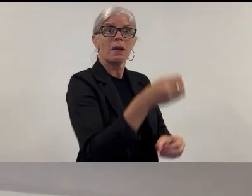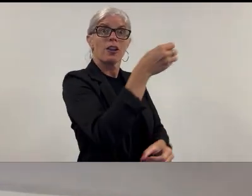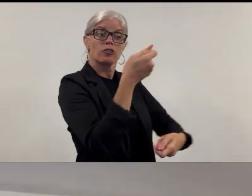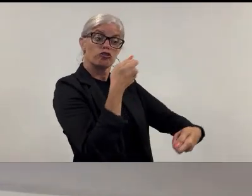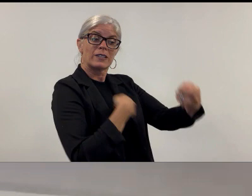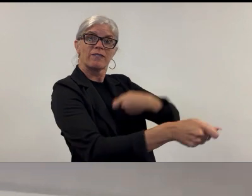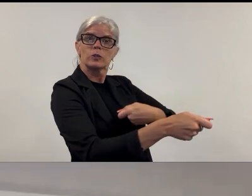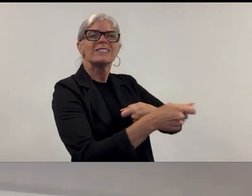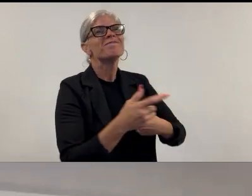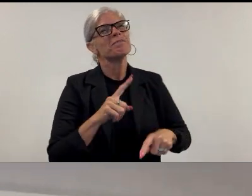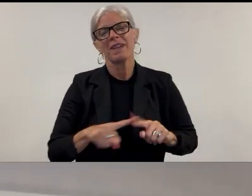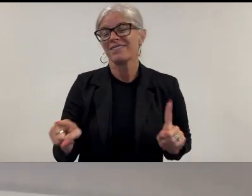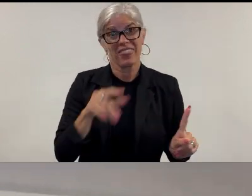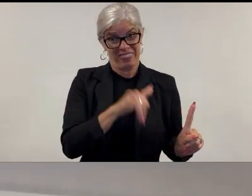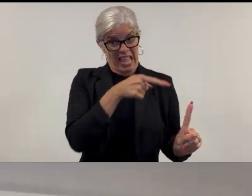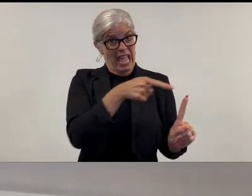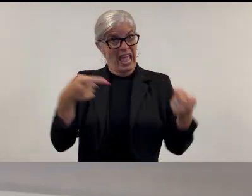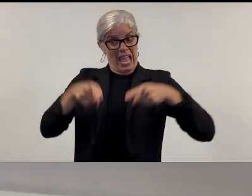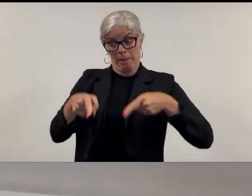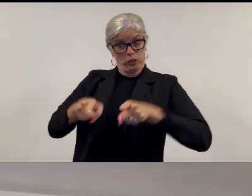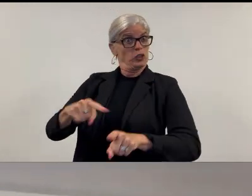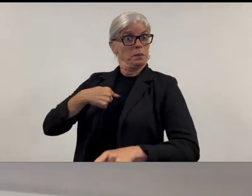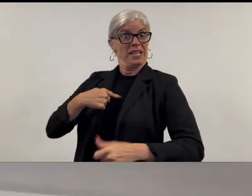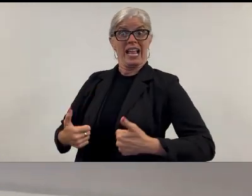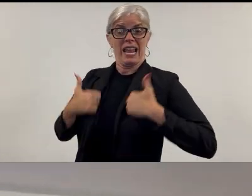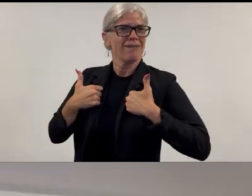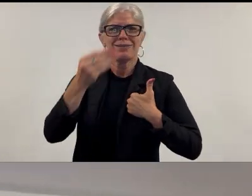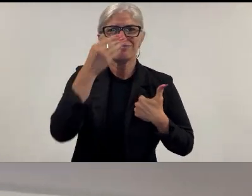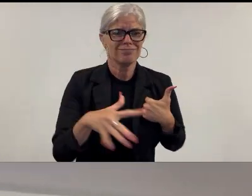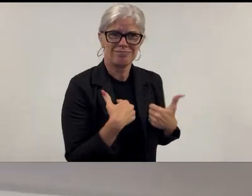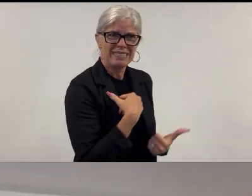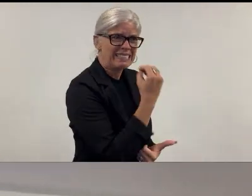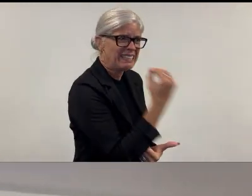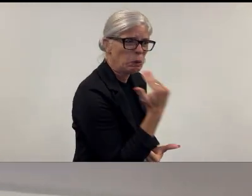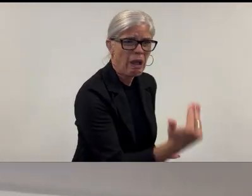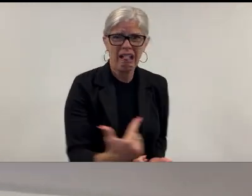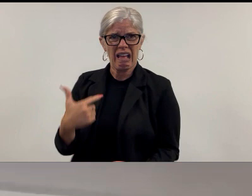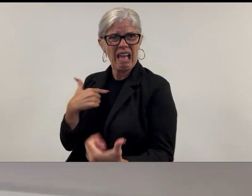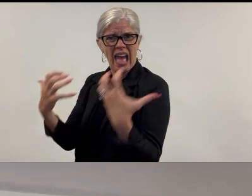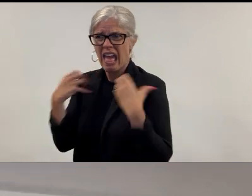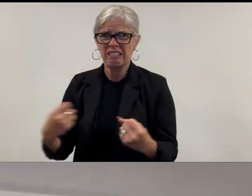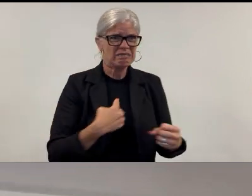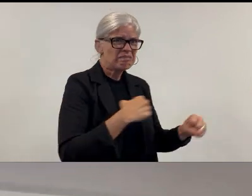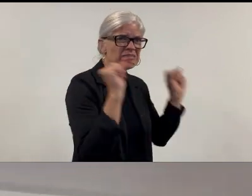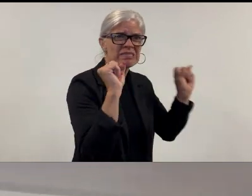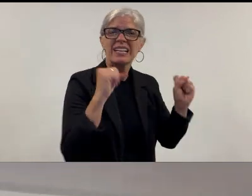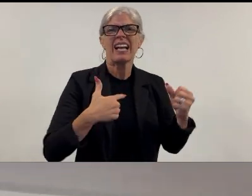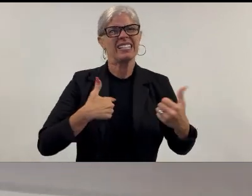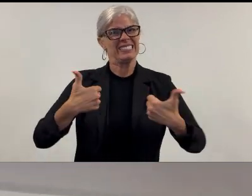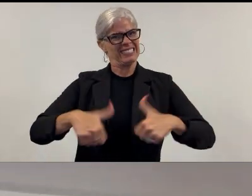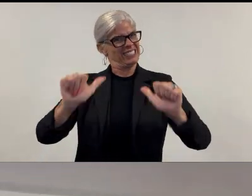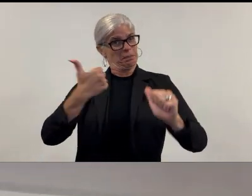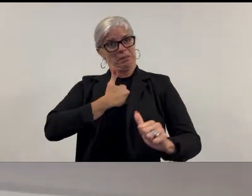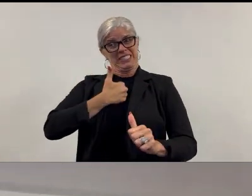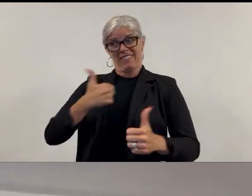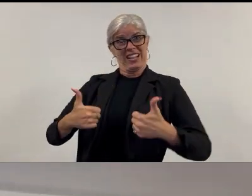But, it's not going to happen during my lifespan, despite the fact that I exercise and eat well. I'm not going